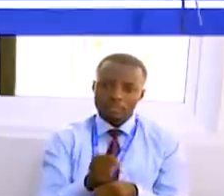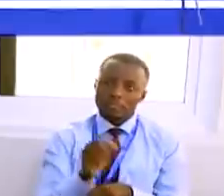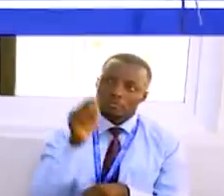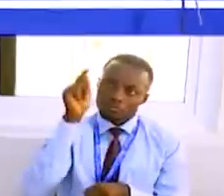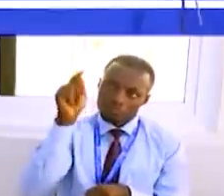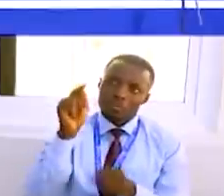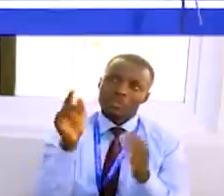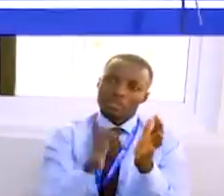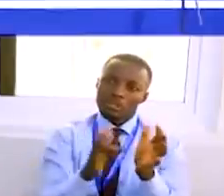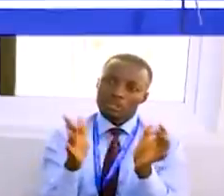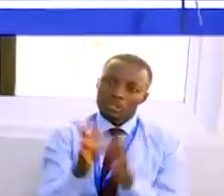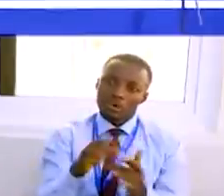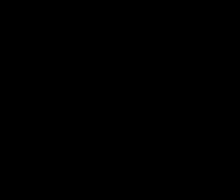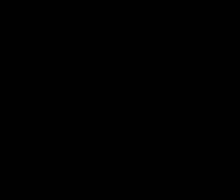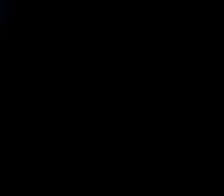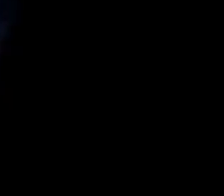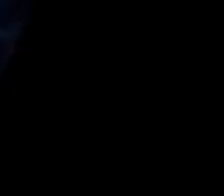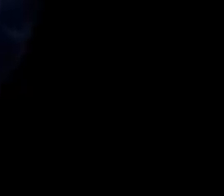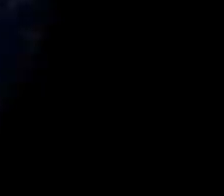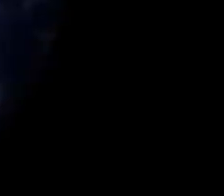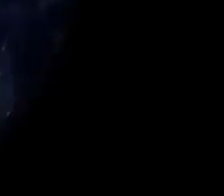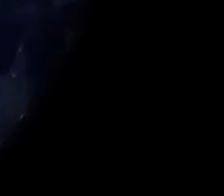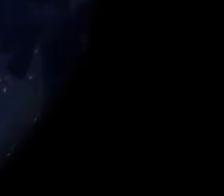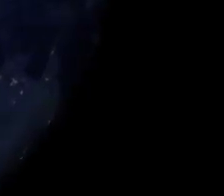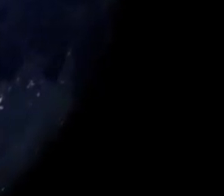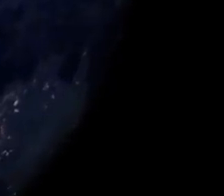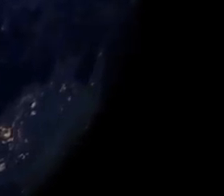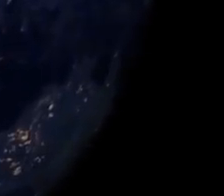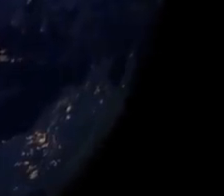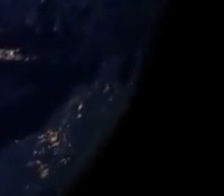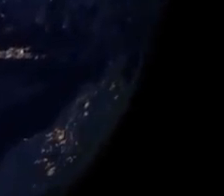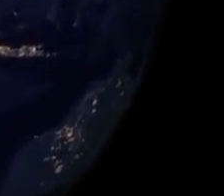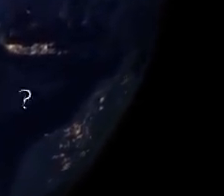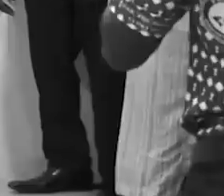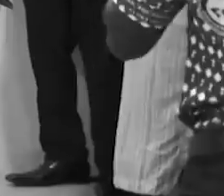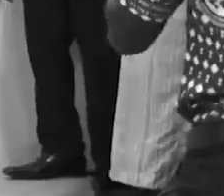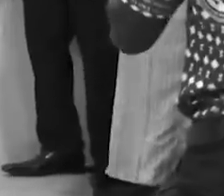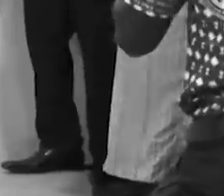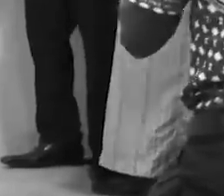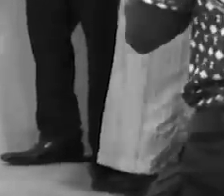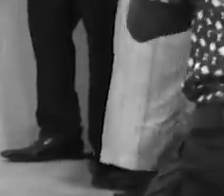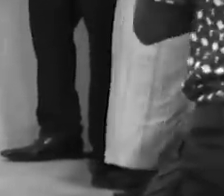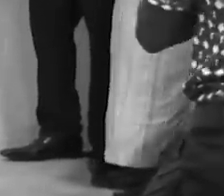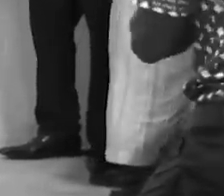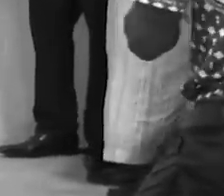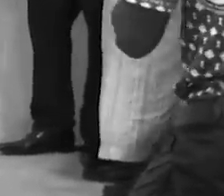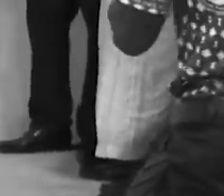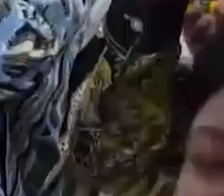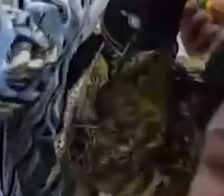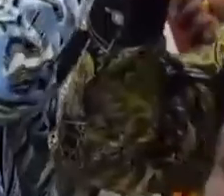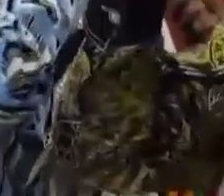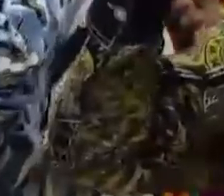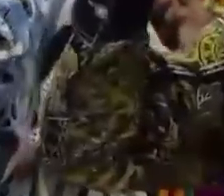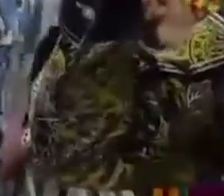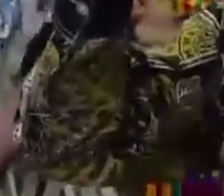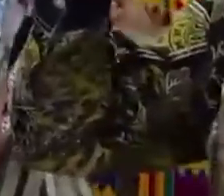must acknowledge his lordship. Indeed, our world has questions, but the answers lie with the church.